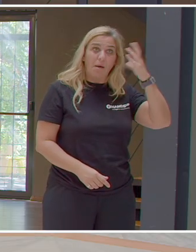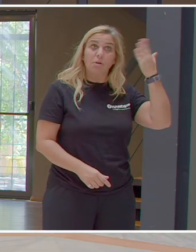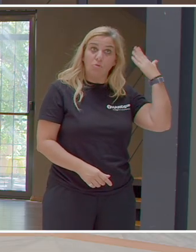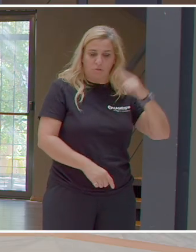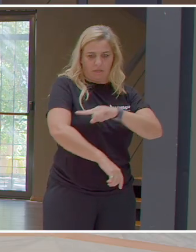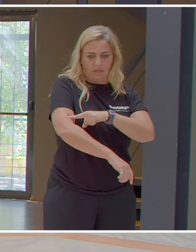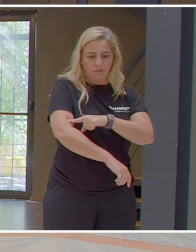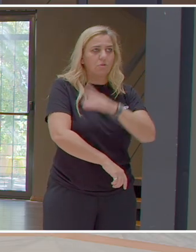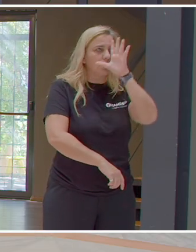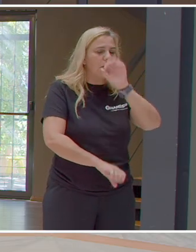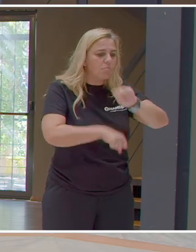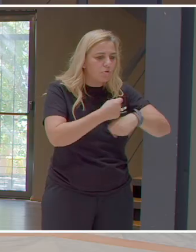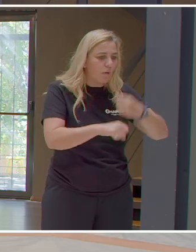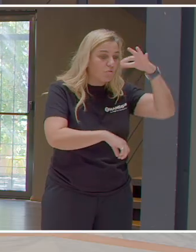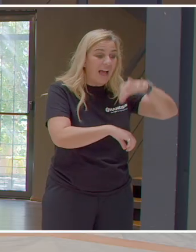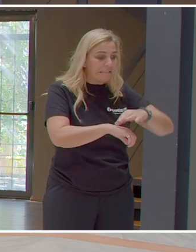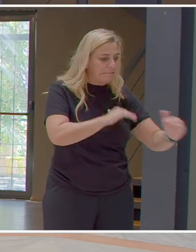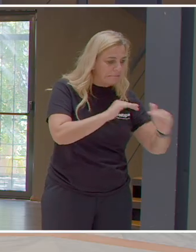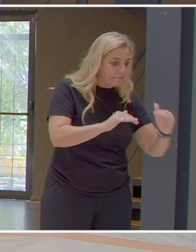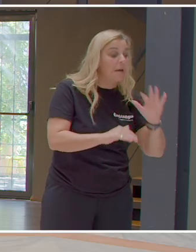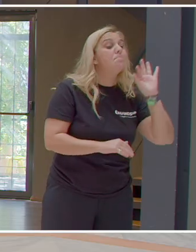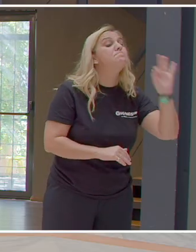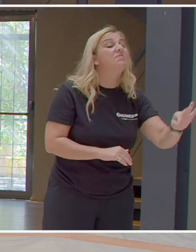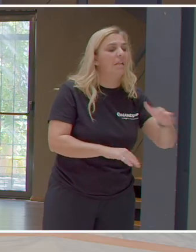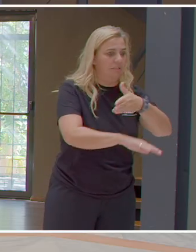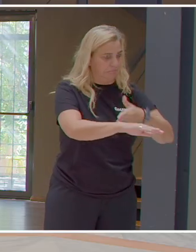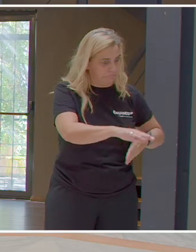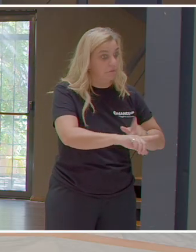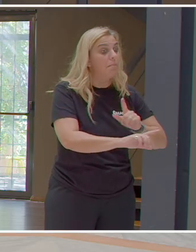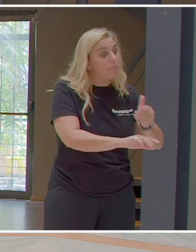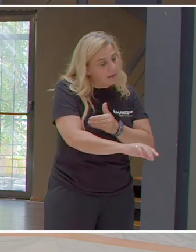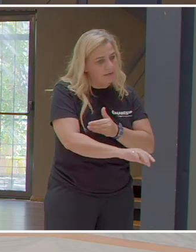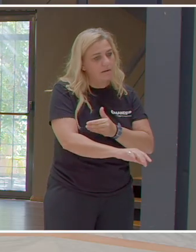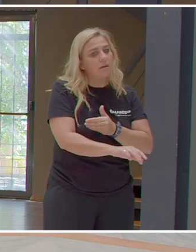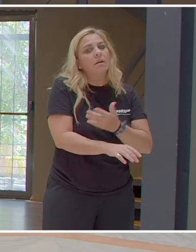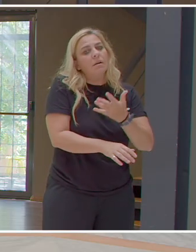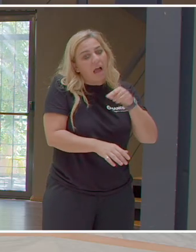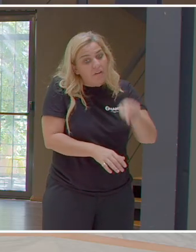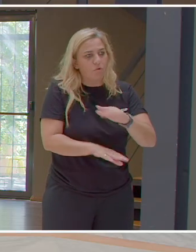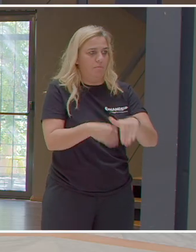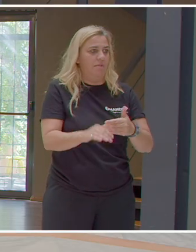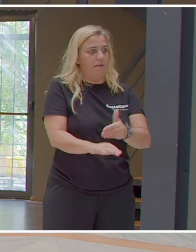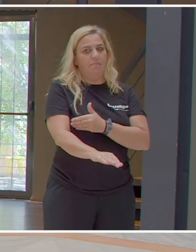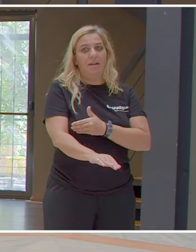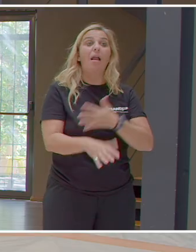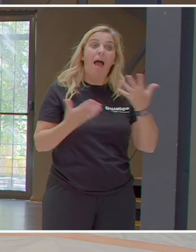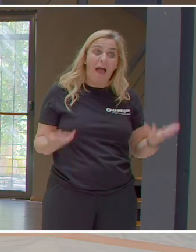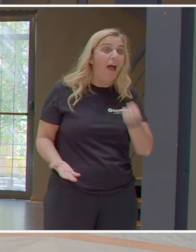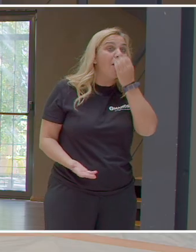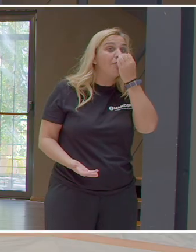everything for my patients to not get there. So let's talk about what we can do. Oh, plants to